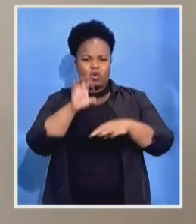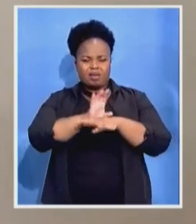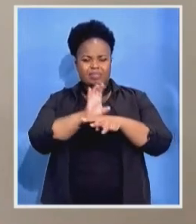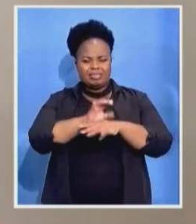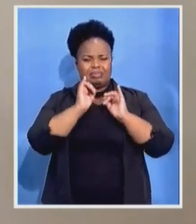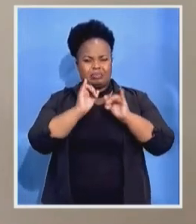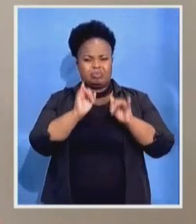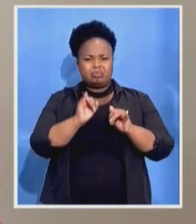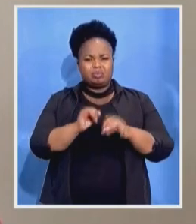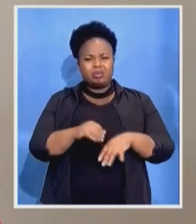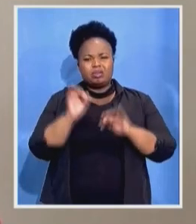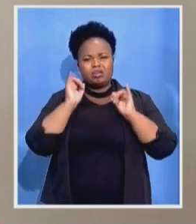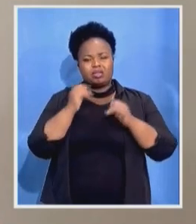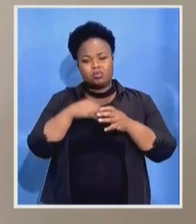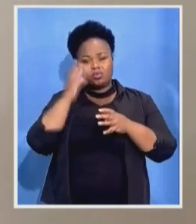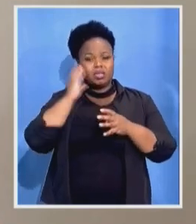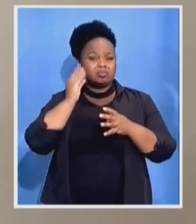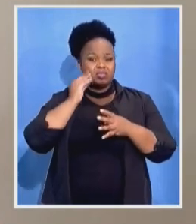which is COVID-19,